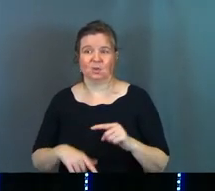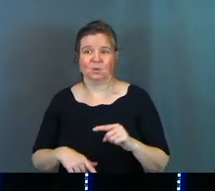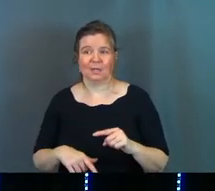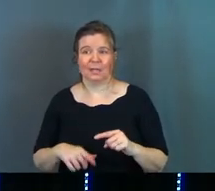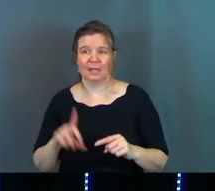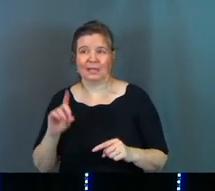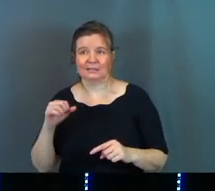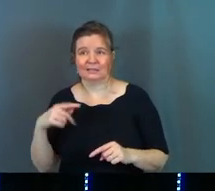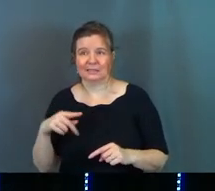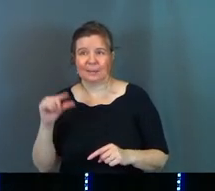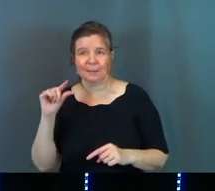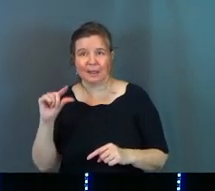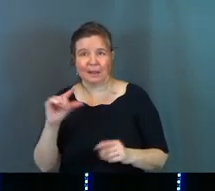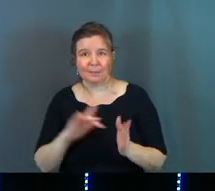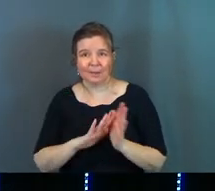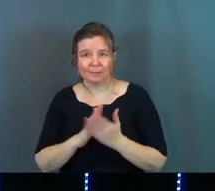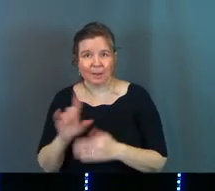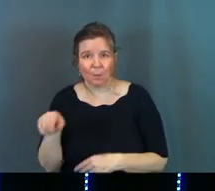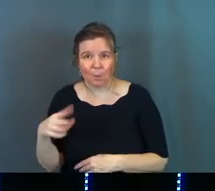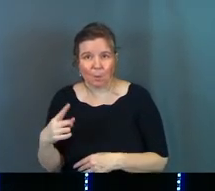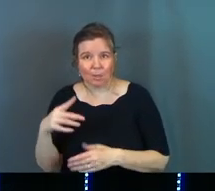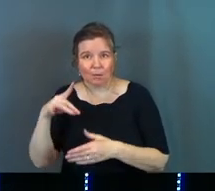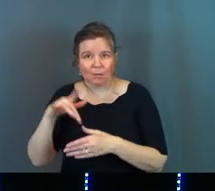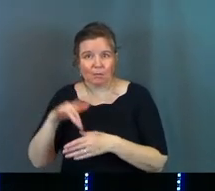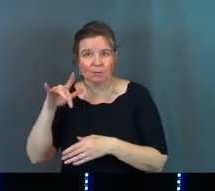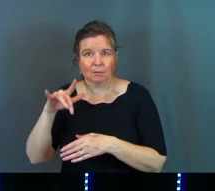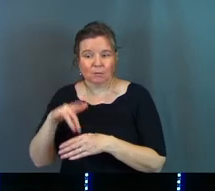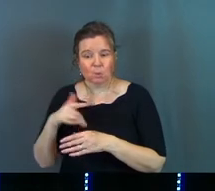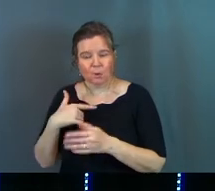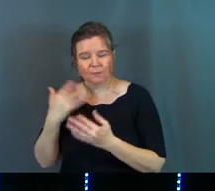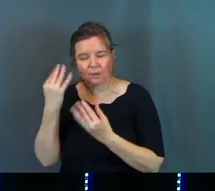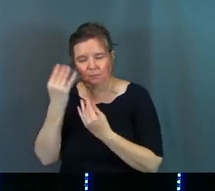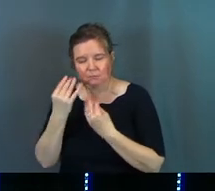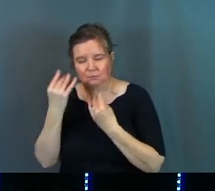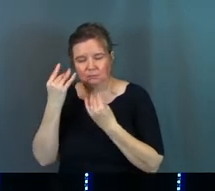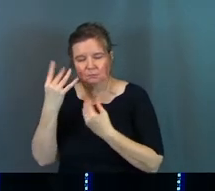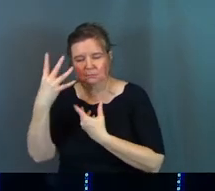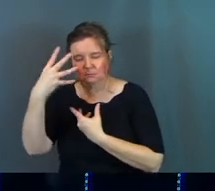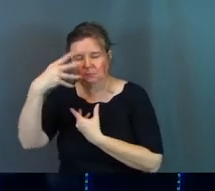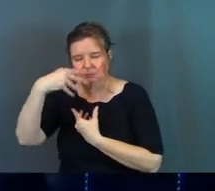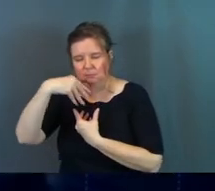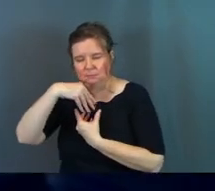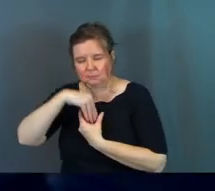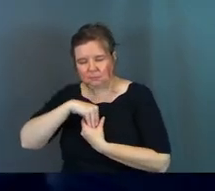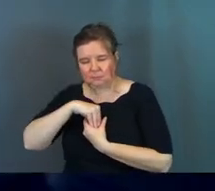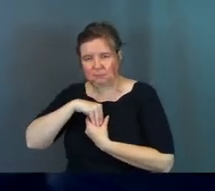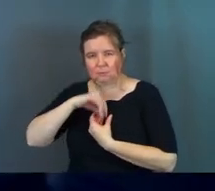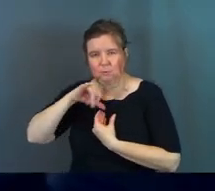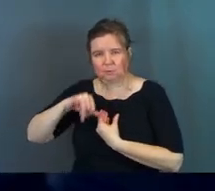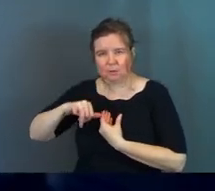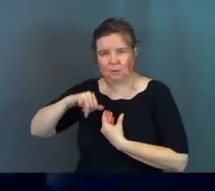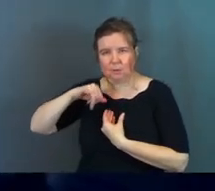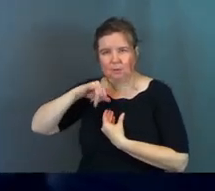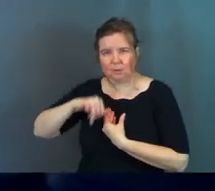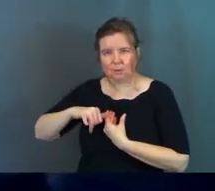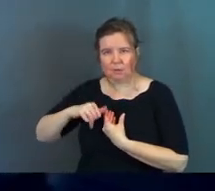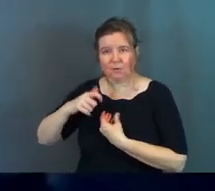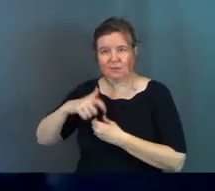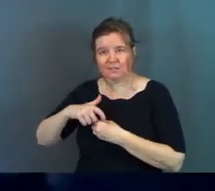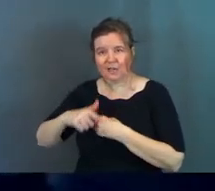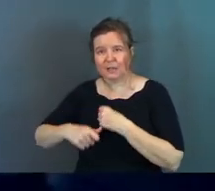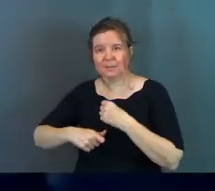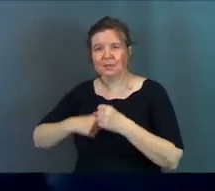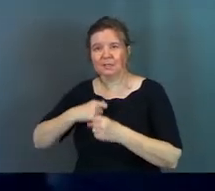dip just a little bit of Bible. You got to let it dwell in you richly over time, over